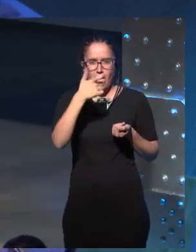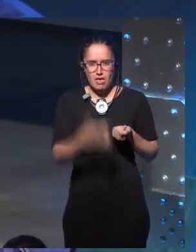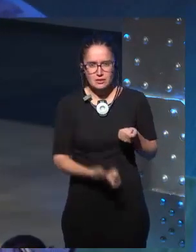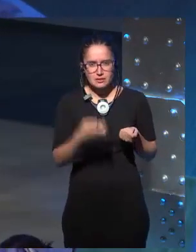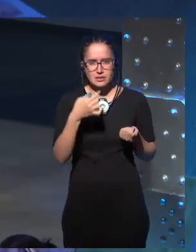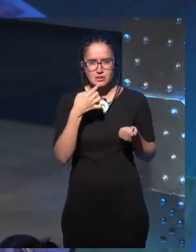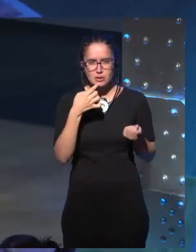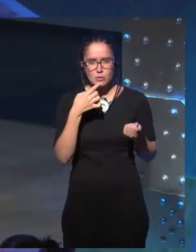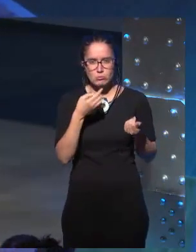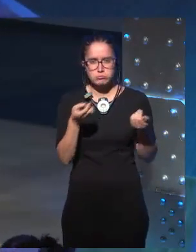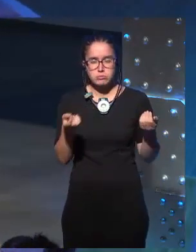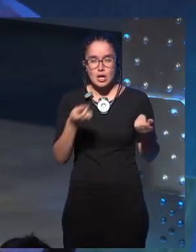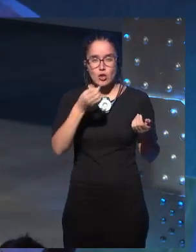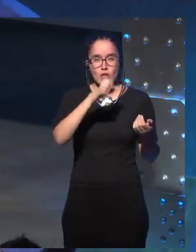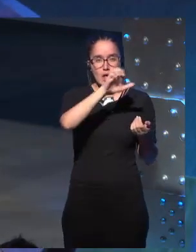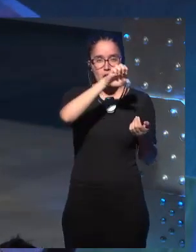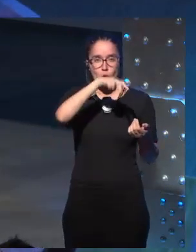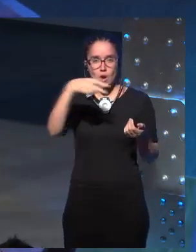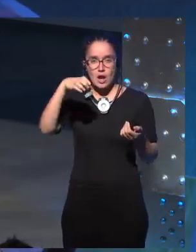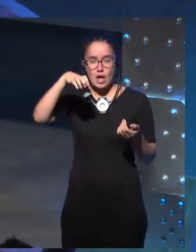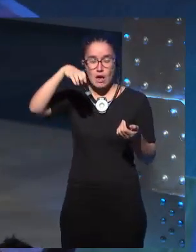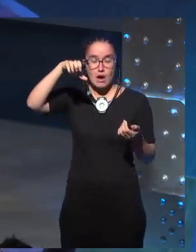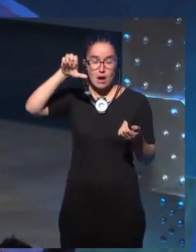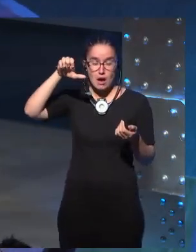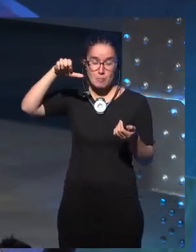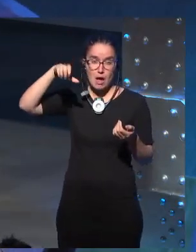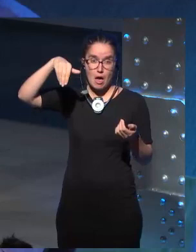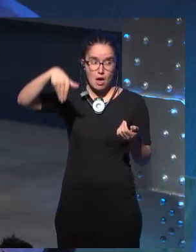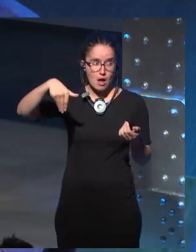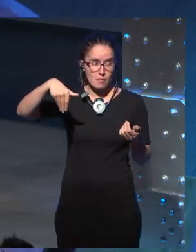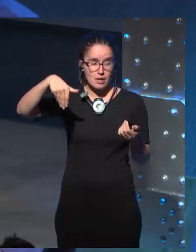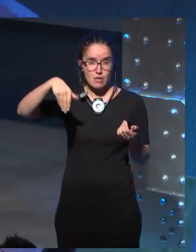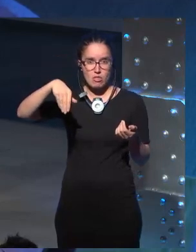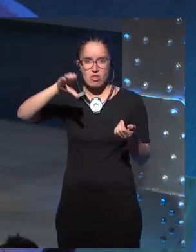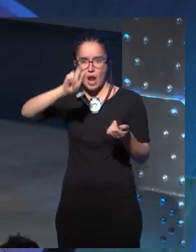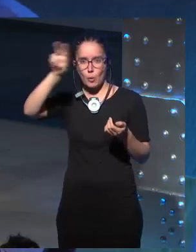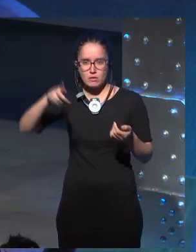Not E equals mc squared, it's another equation. And